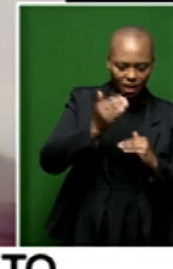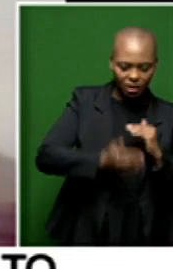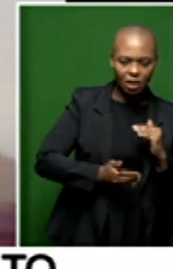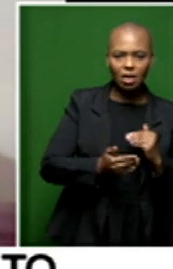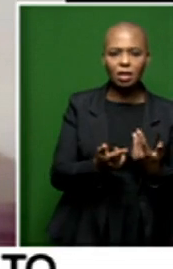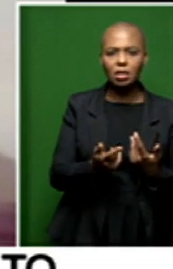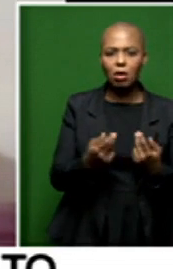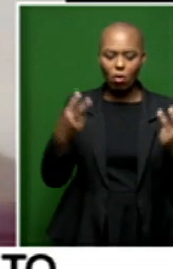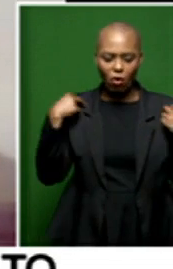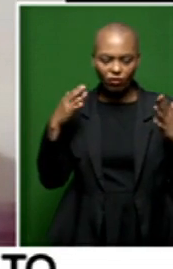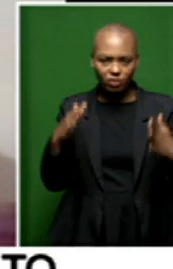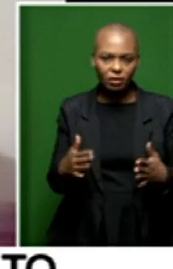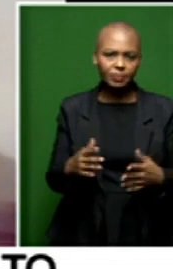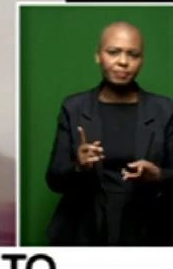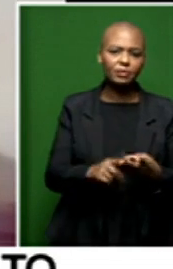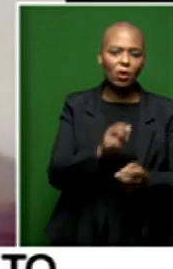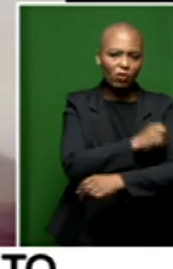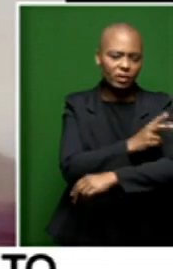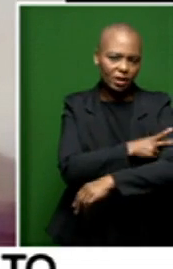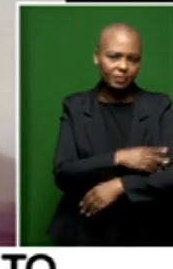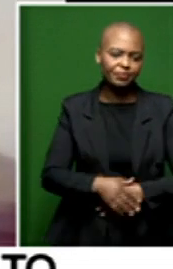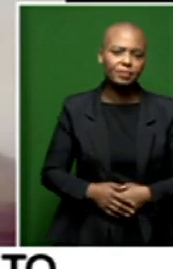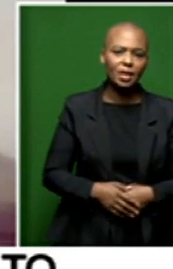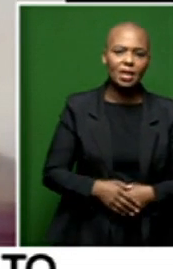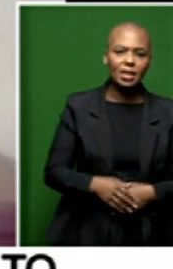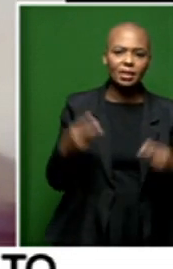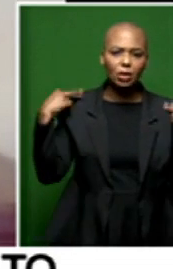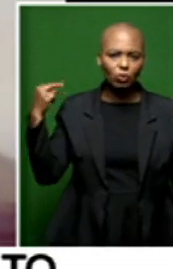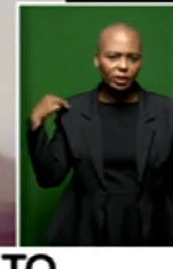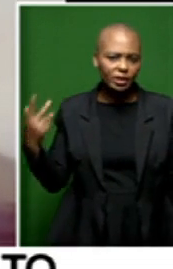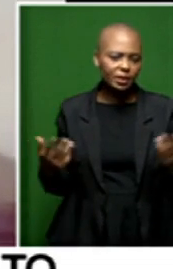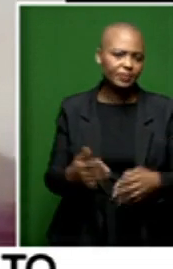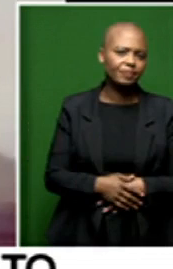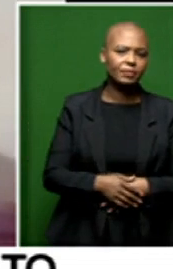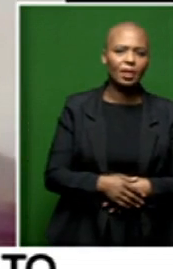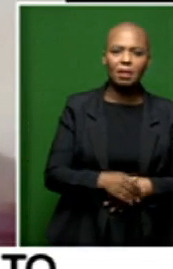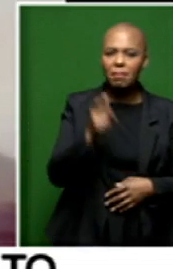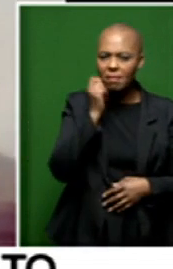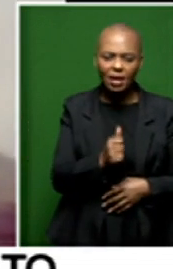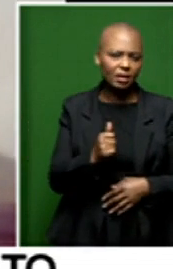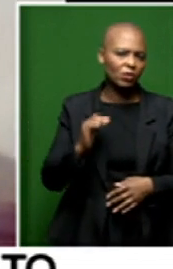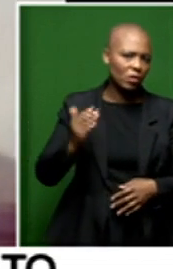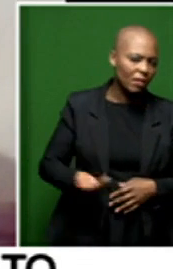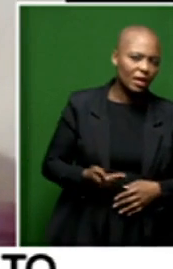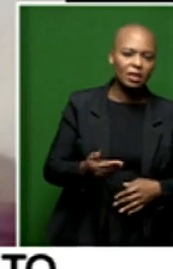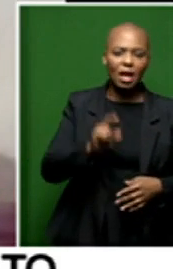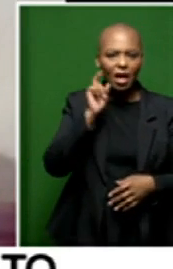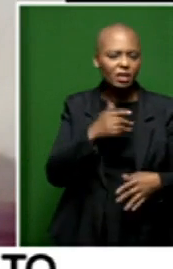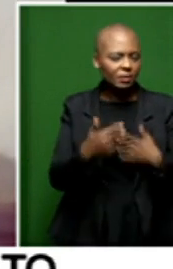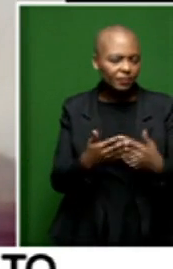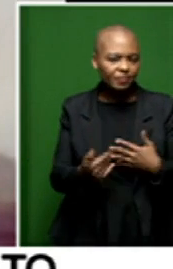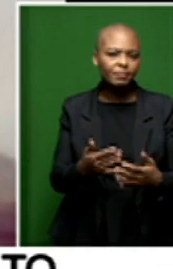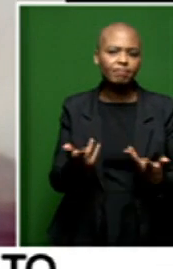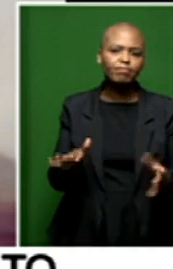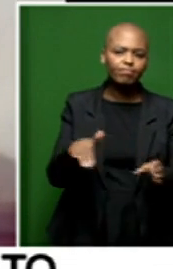bodyguards, security personnel, men, women, children of any age, any fitness level, any walk of